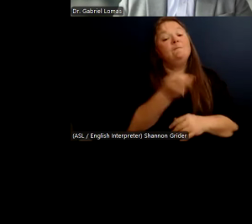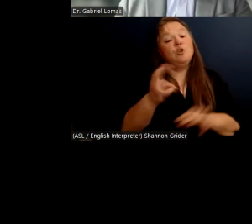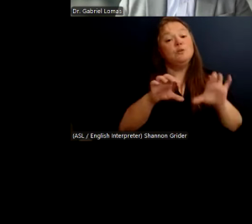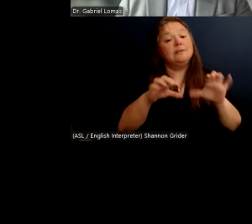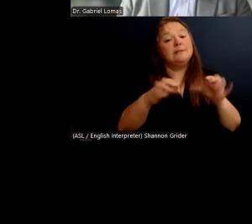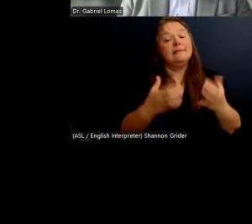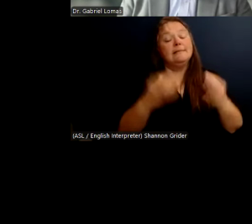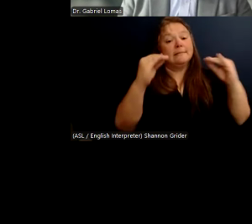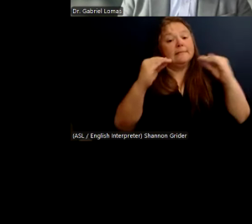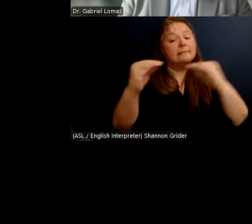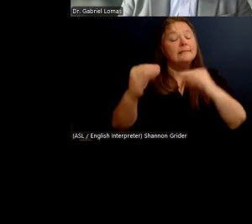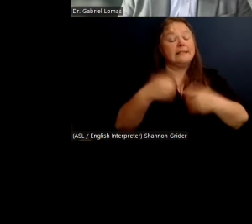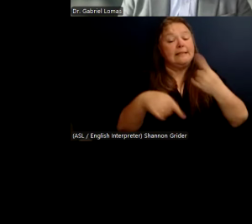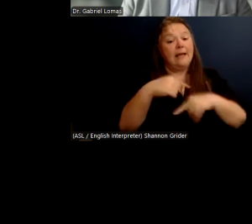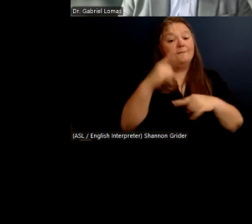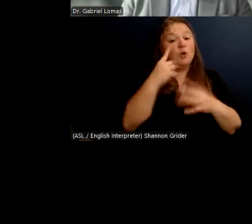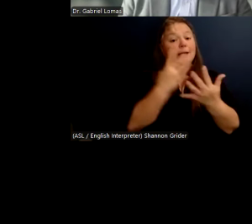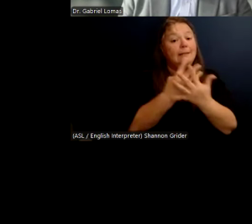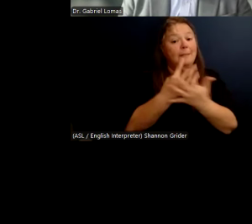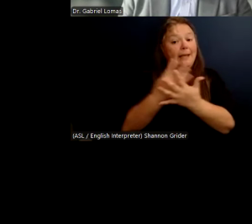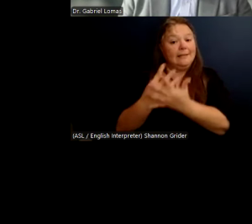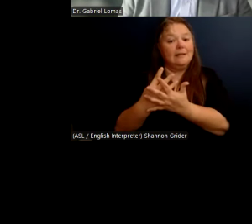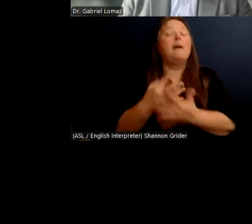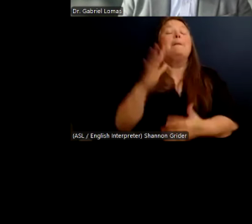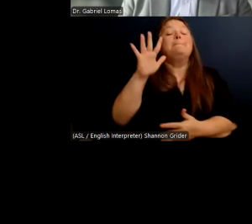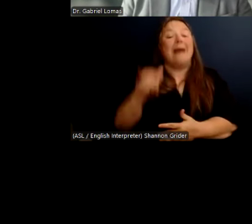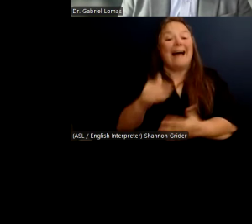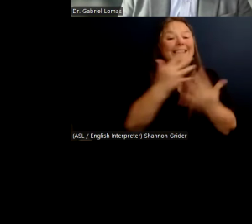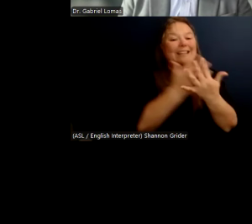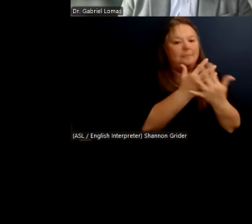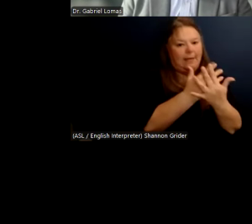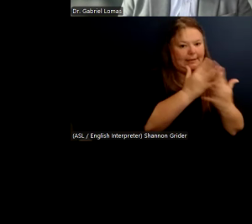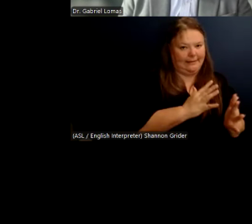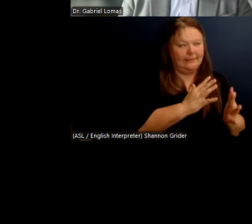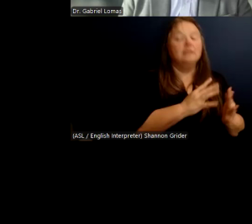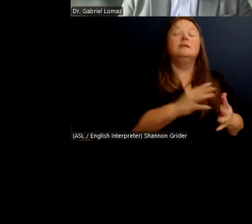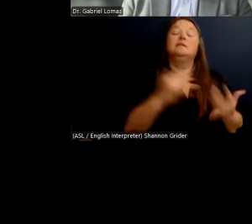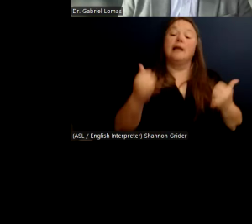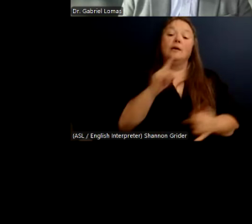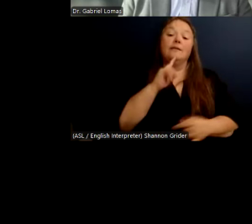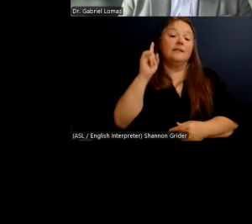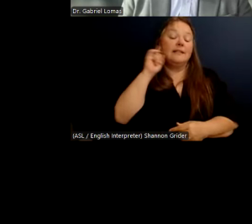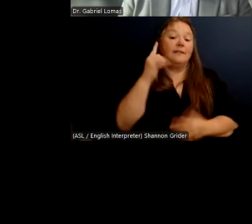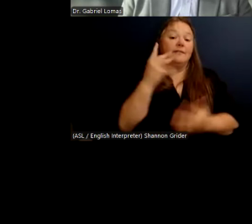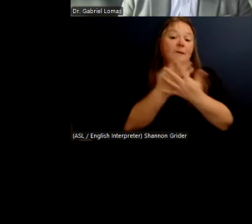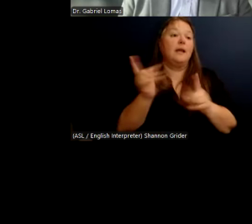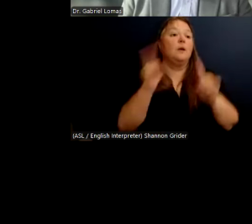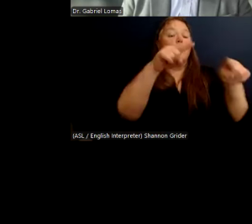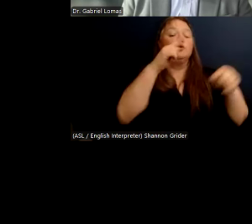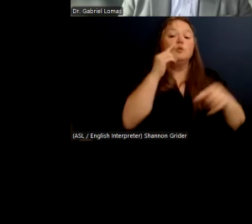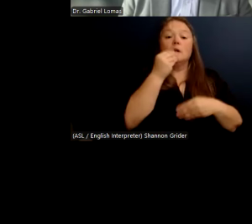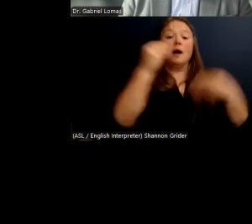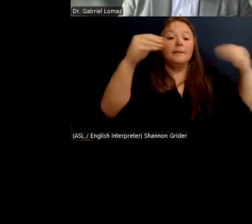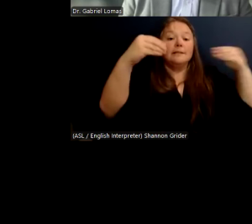offered to other inmates by inmates, to the point that now if a deaf inmate goes to the commissary,